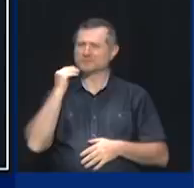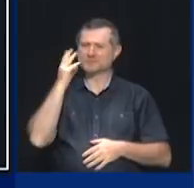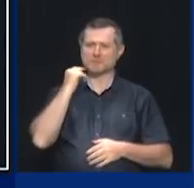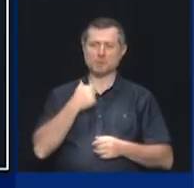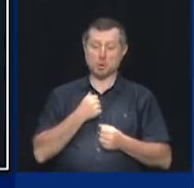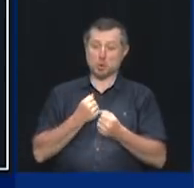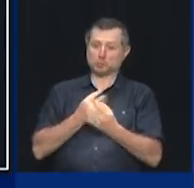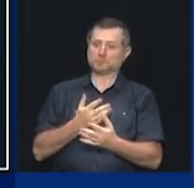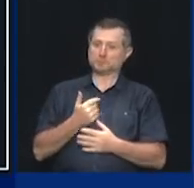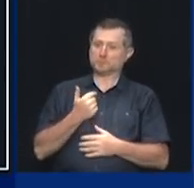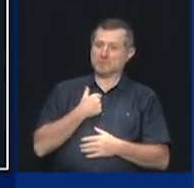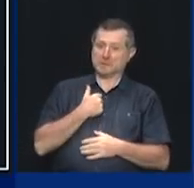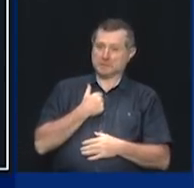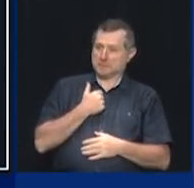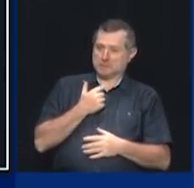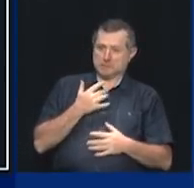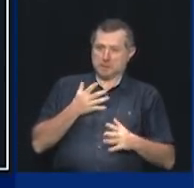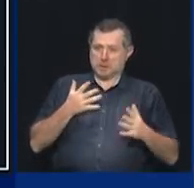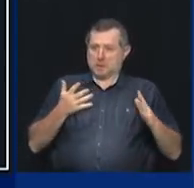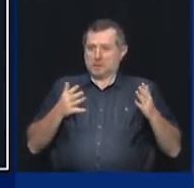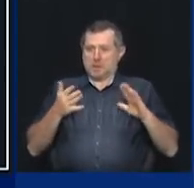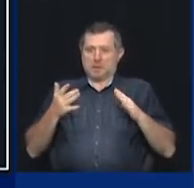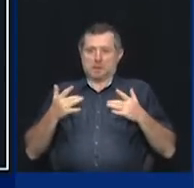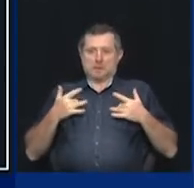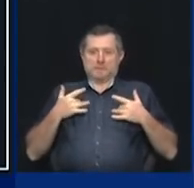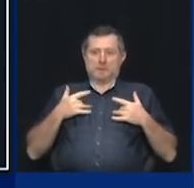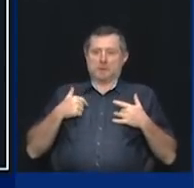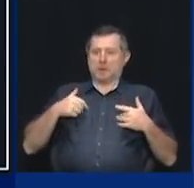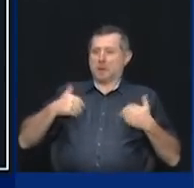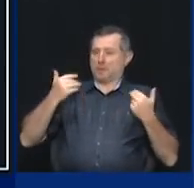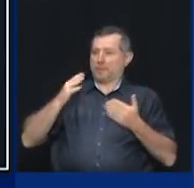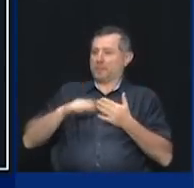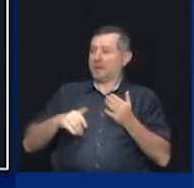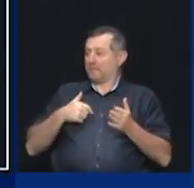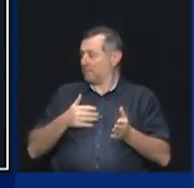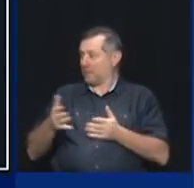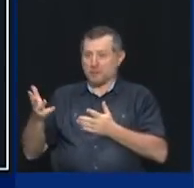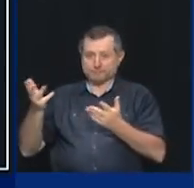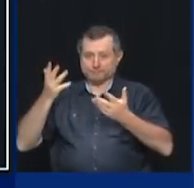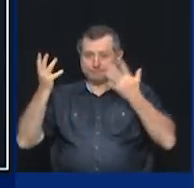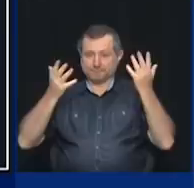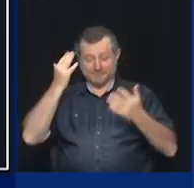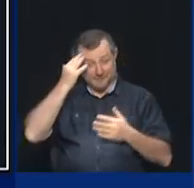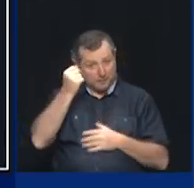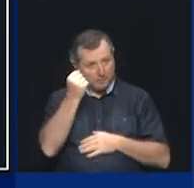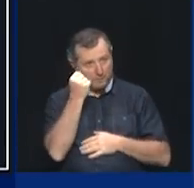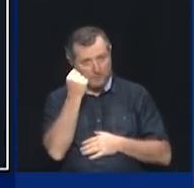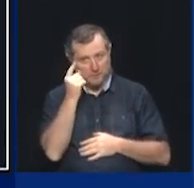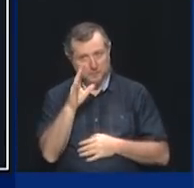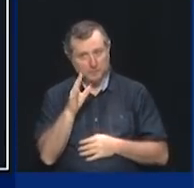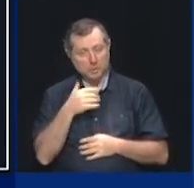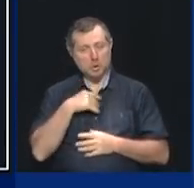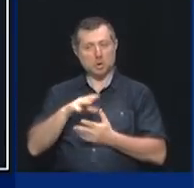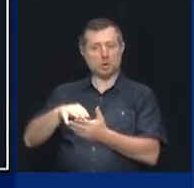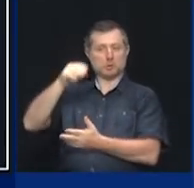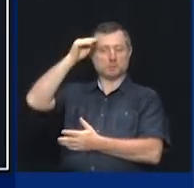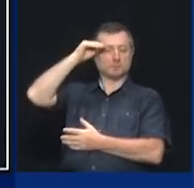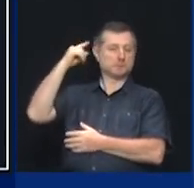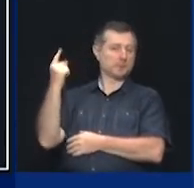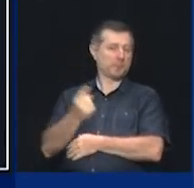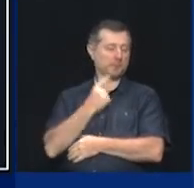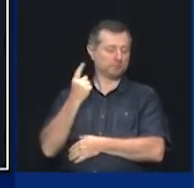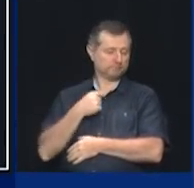COVID taught us something. And it taught us something I'll never forget. There is